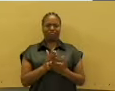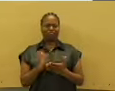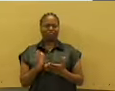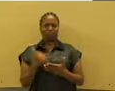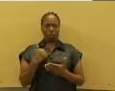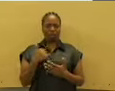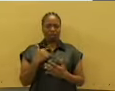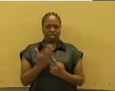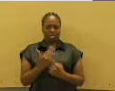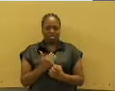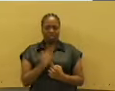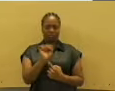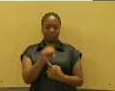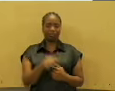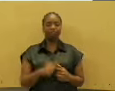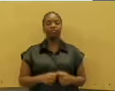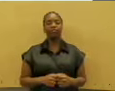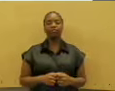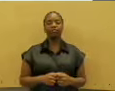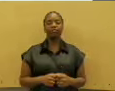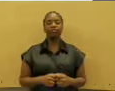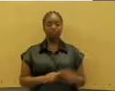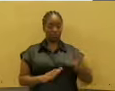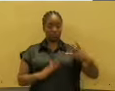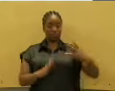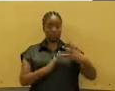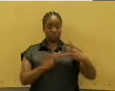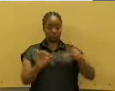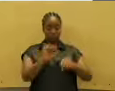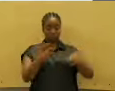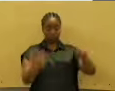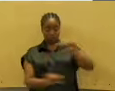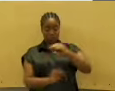Right. So just to conclude on the Social Justice Barometer,